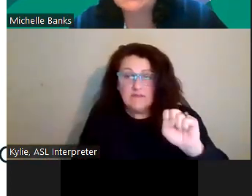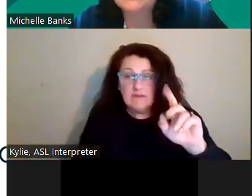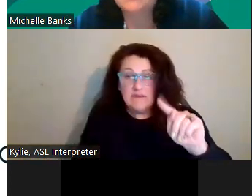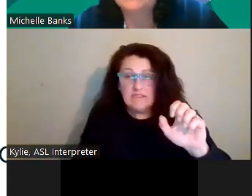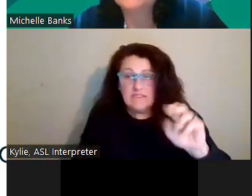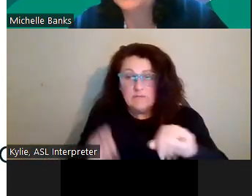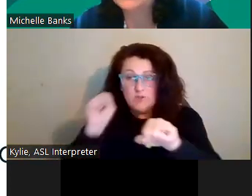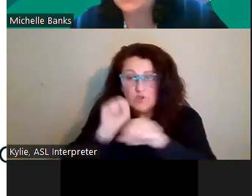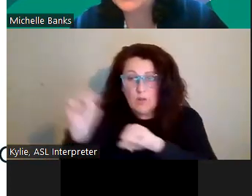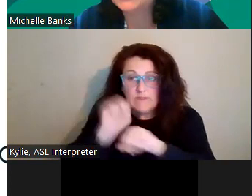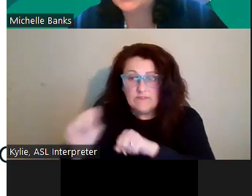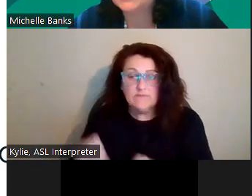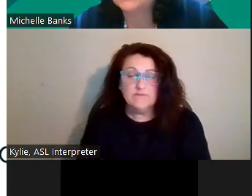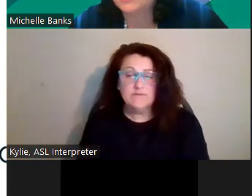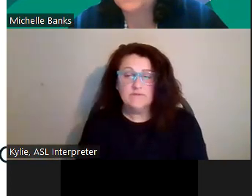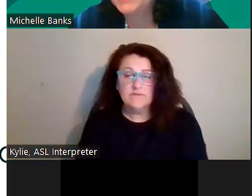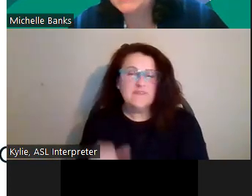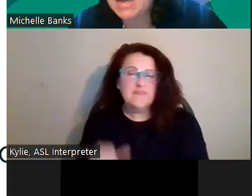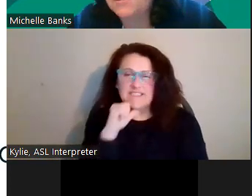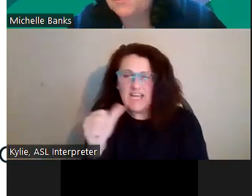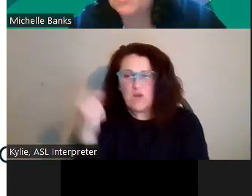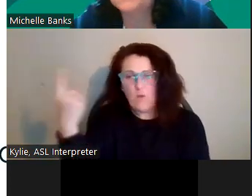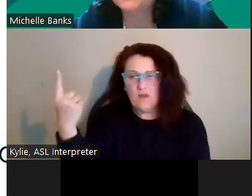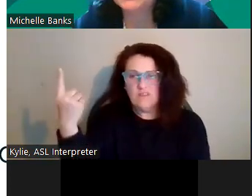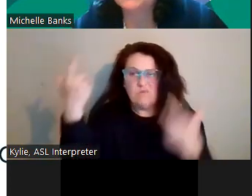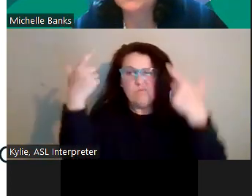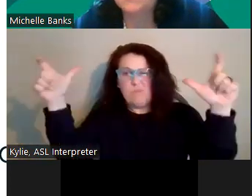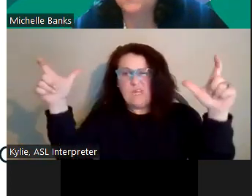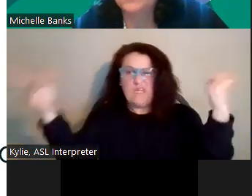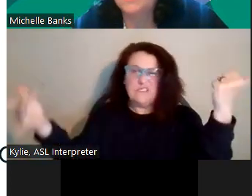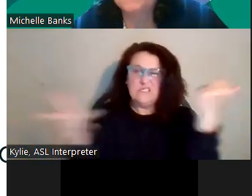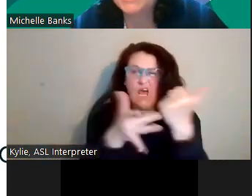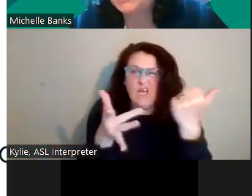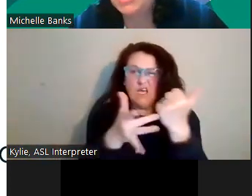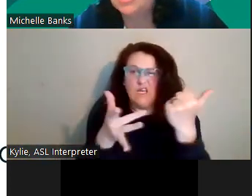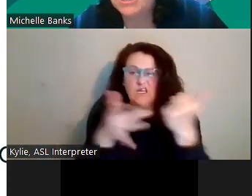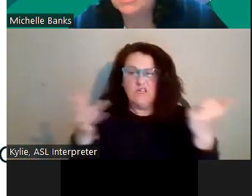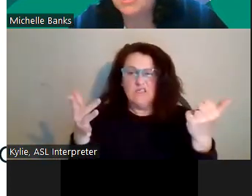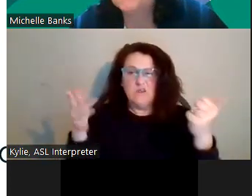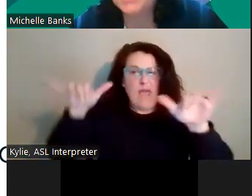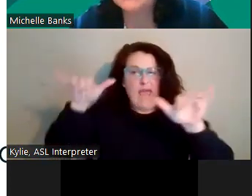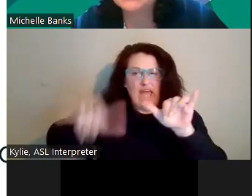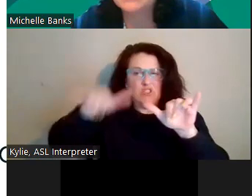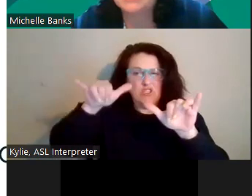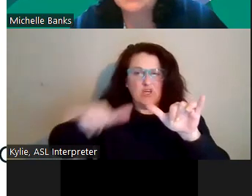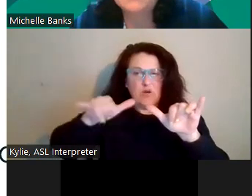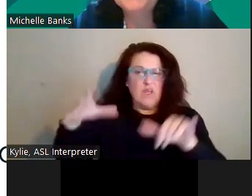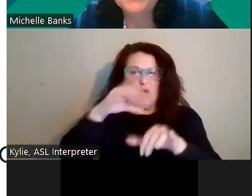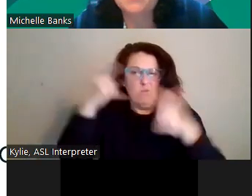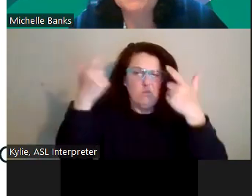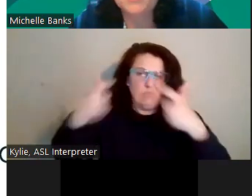occupations. So it's not just your, you know, big tech firms, which are or engineering companies